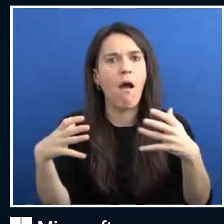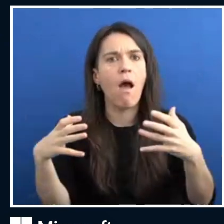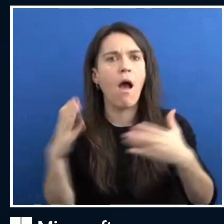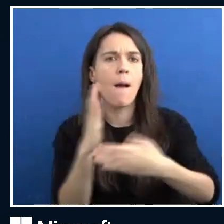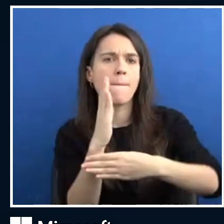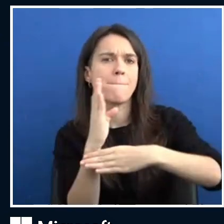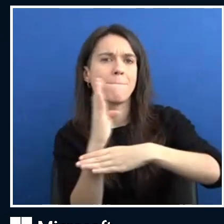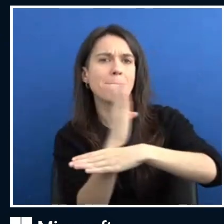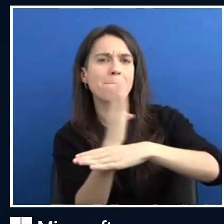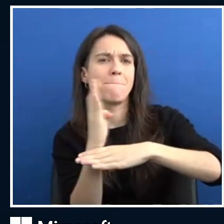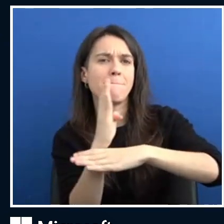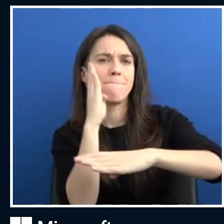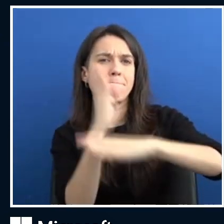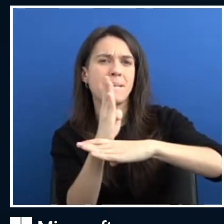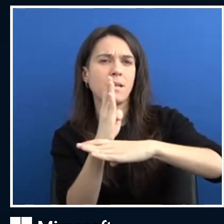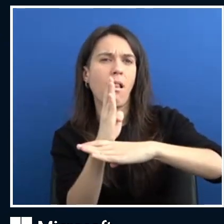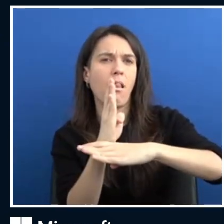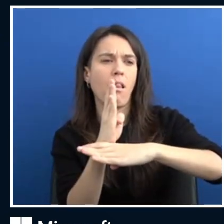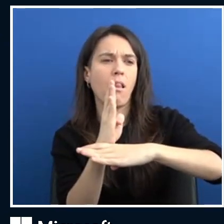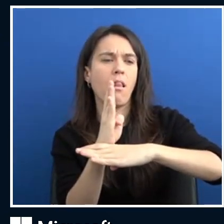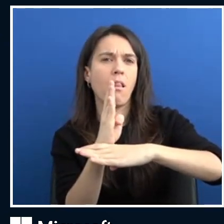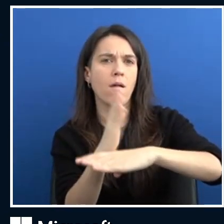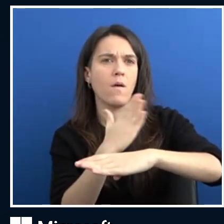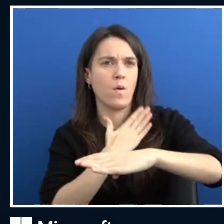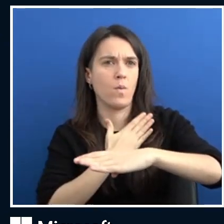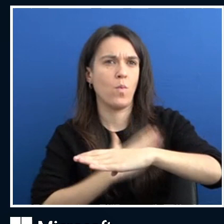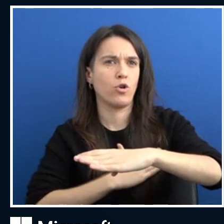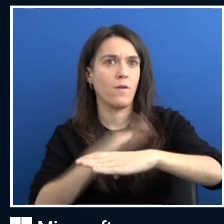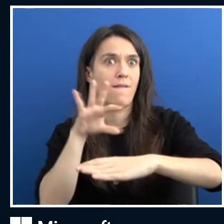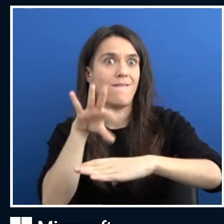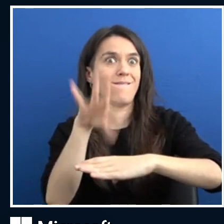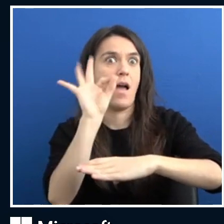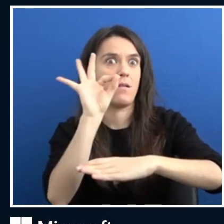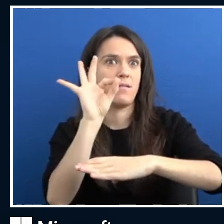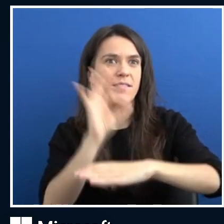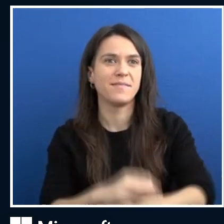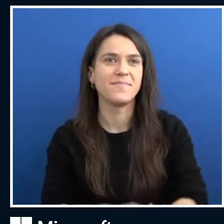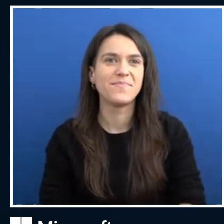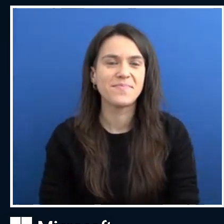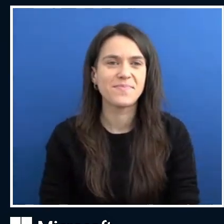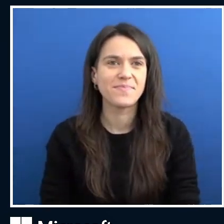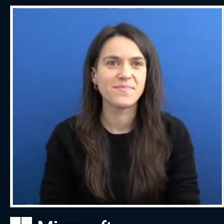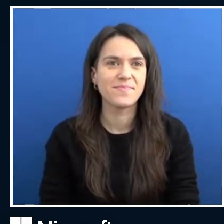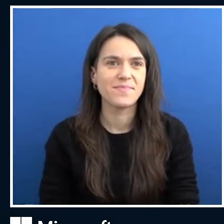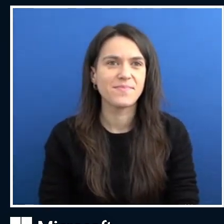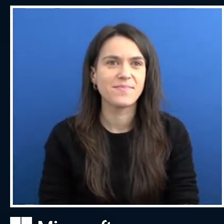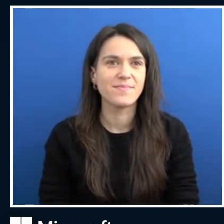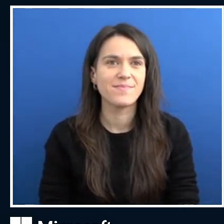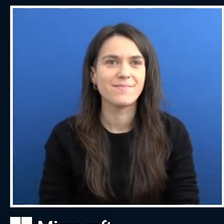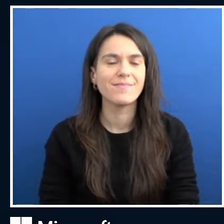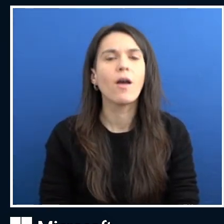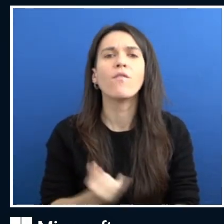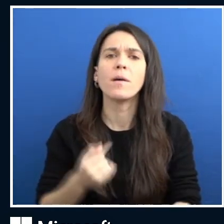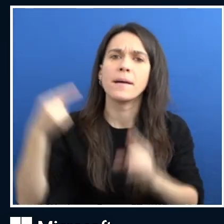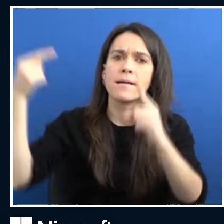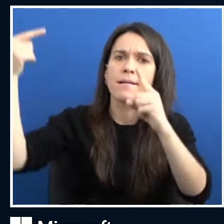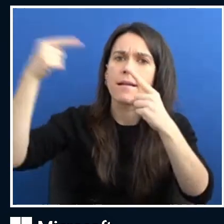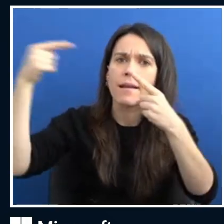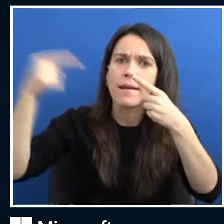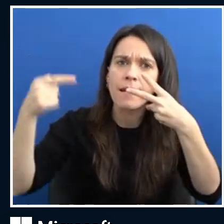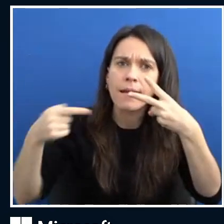homes or in a specific area, and we're taking into consideration crime rate and